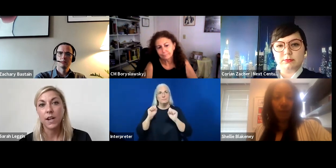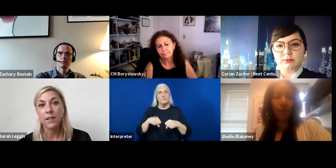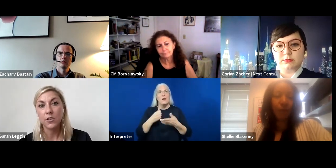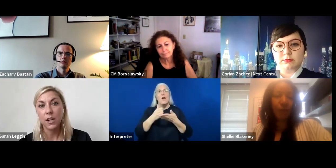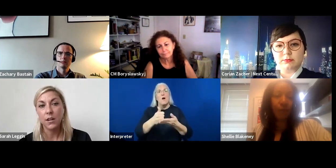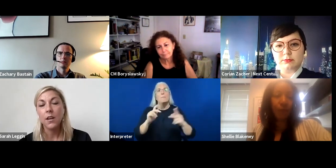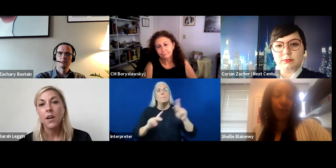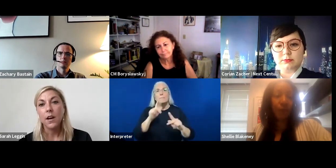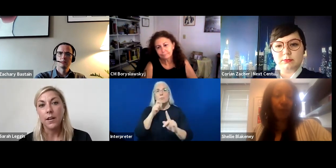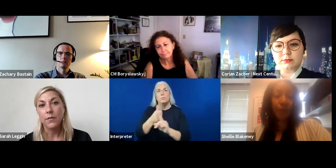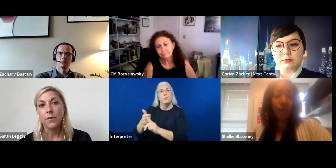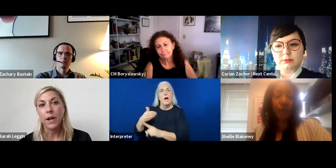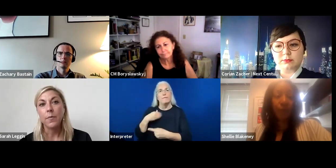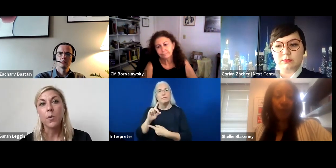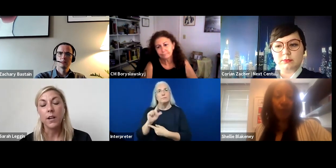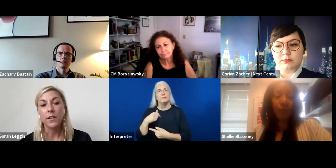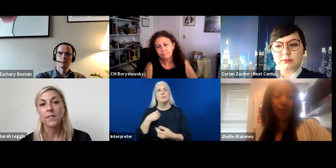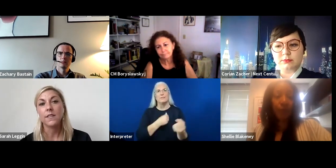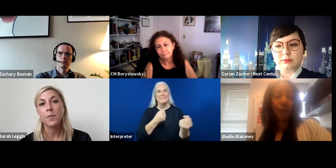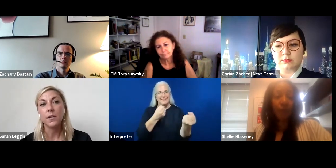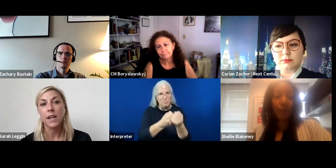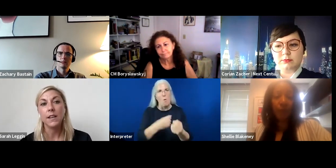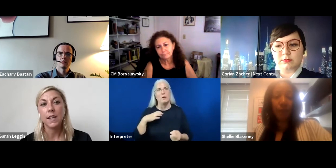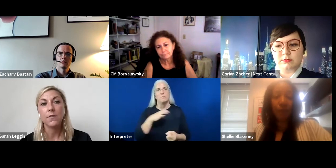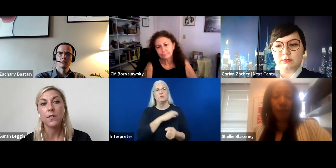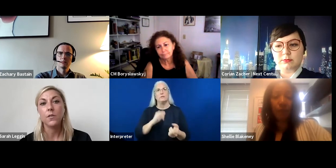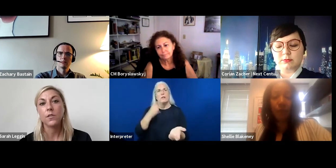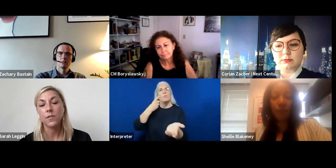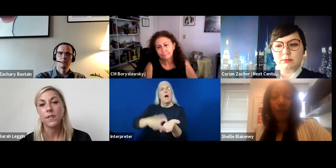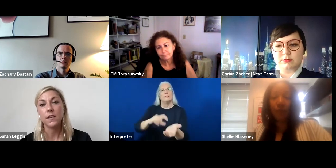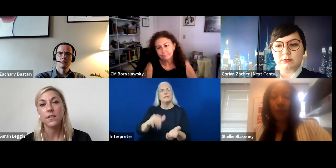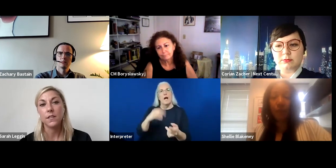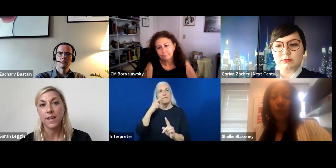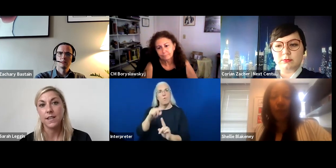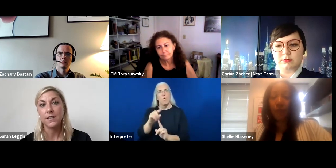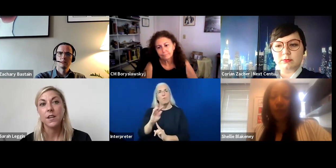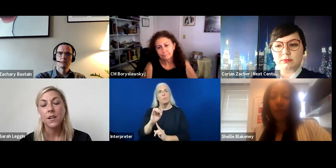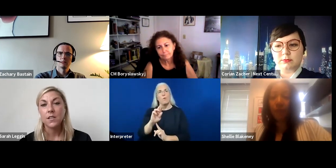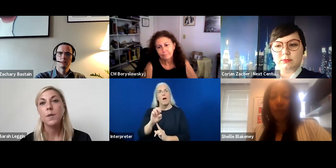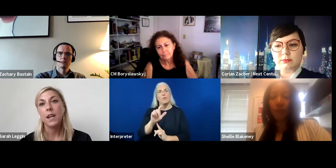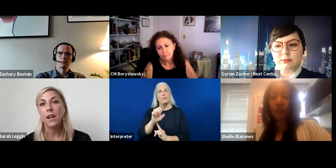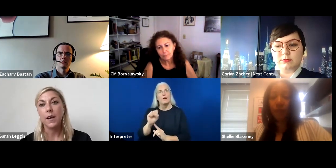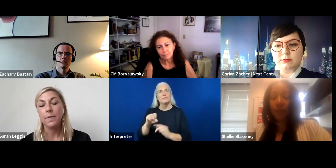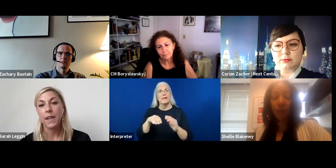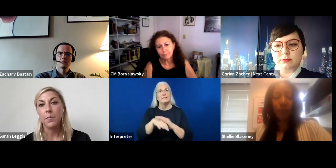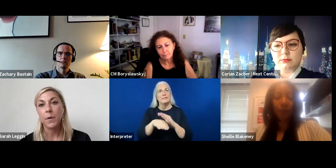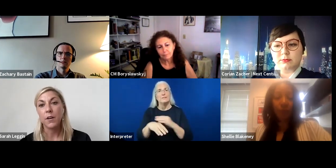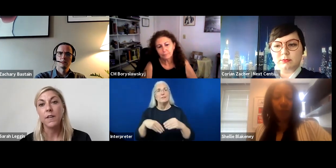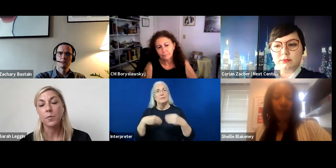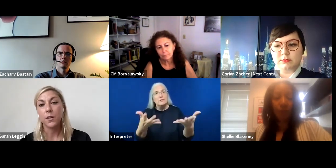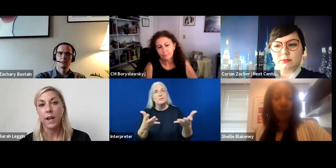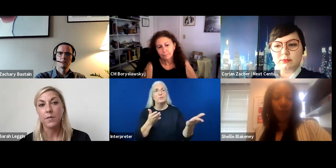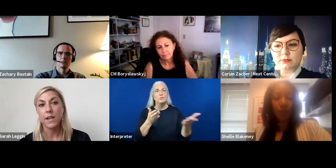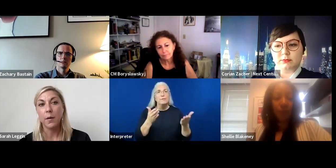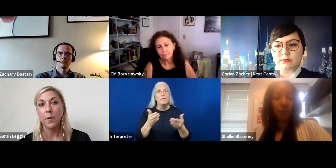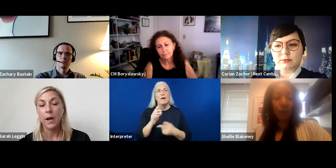Commission's recognition of wireless accessibility and the need for those services and devices to be in part of